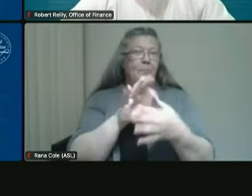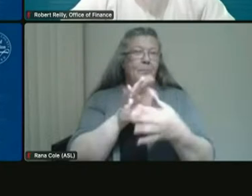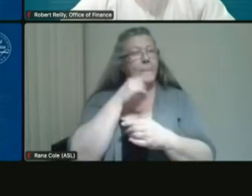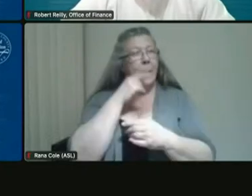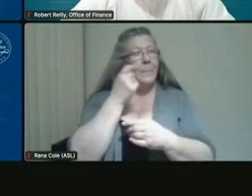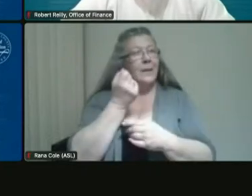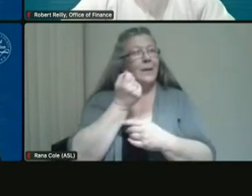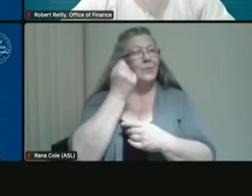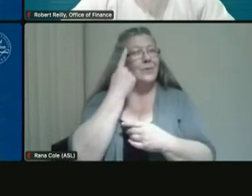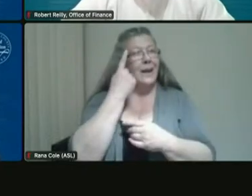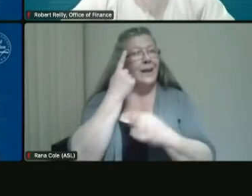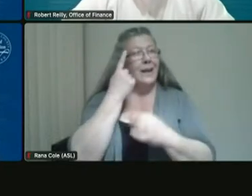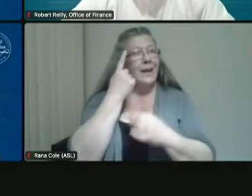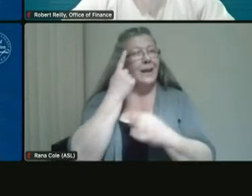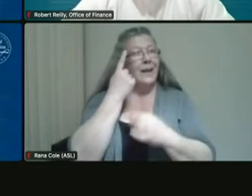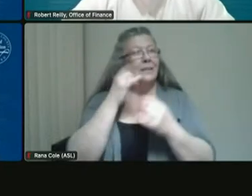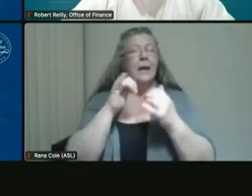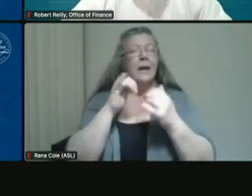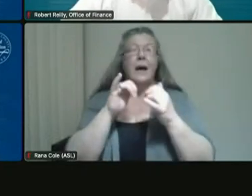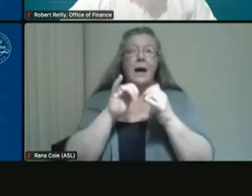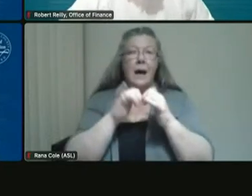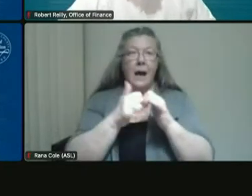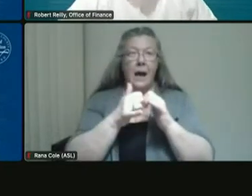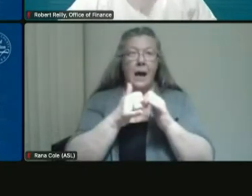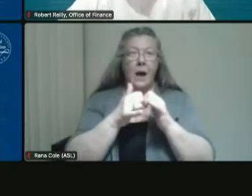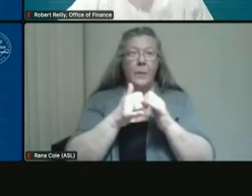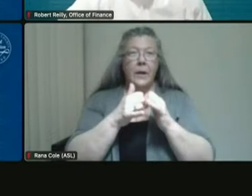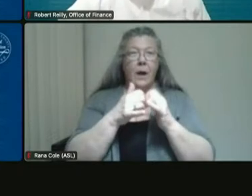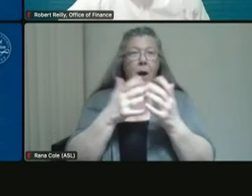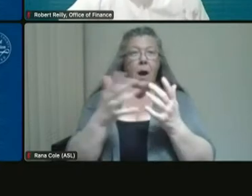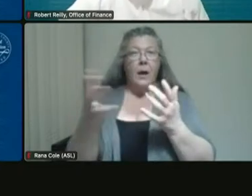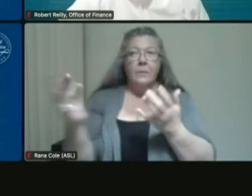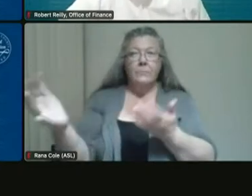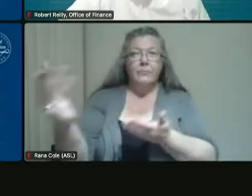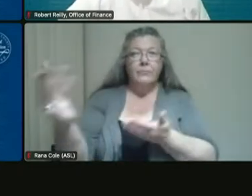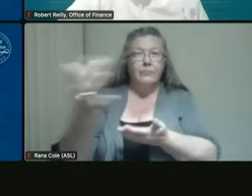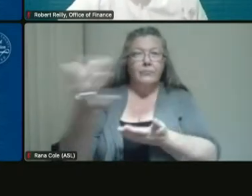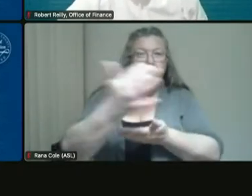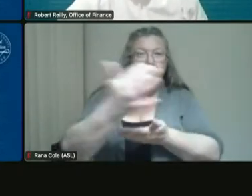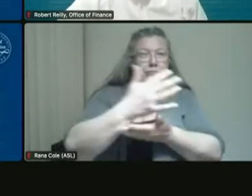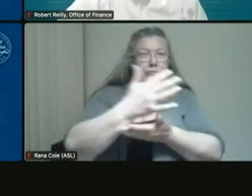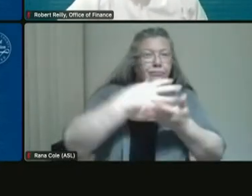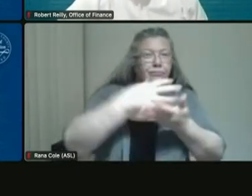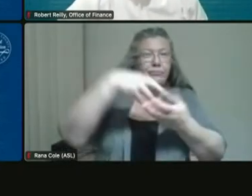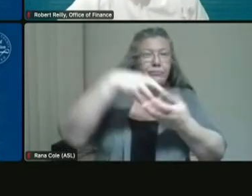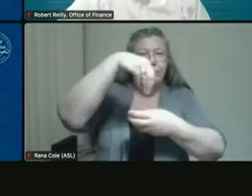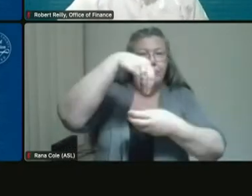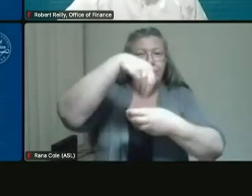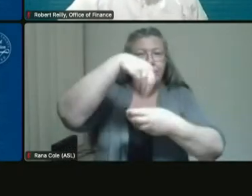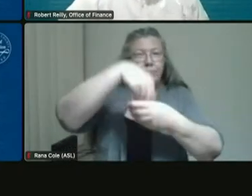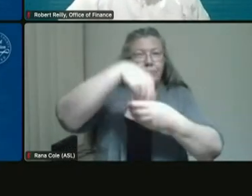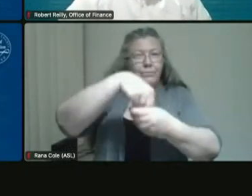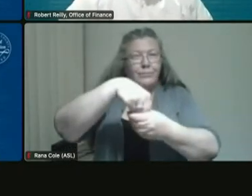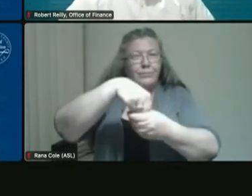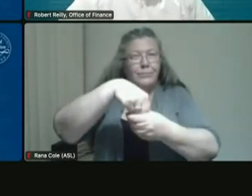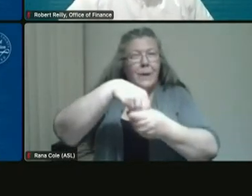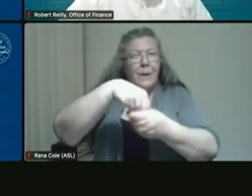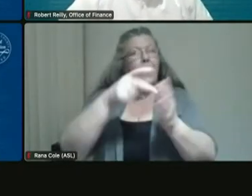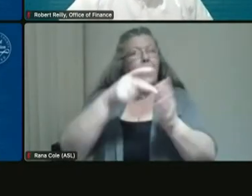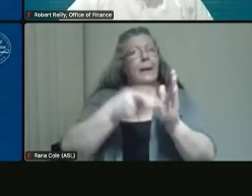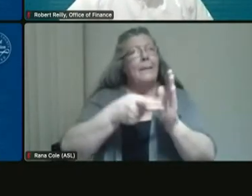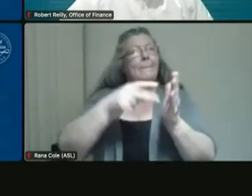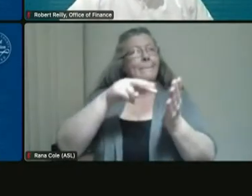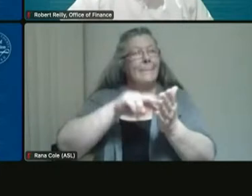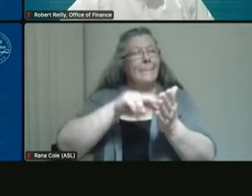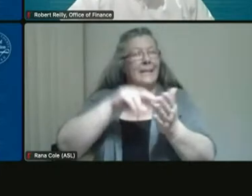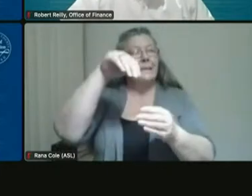of the initiatives into consideration, how we plan for that, and what they mean in the budget. So while we aren't prepared to talk about all